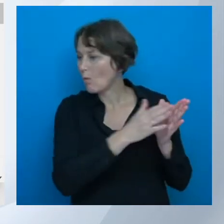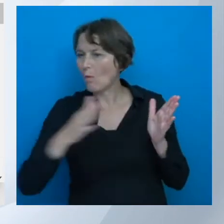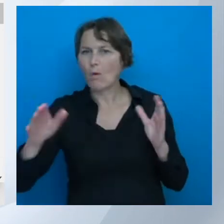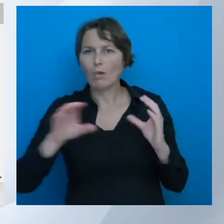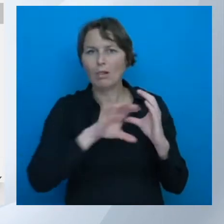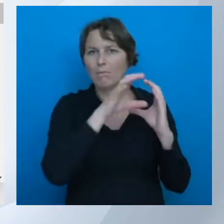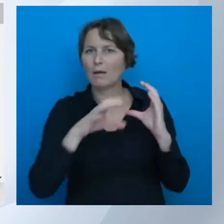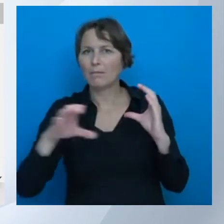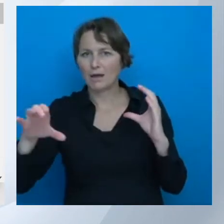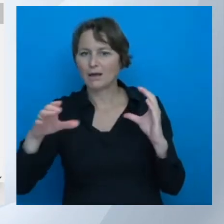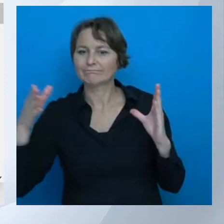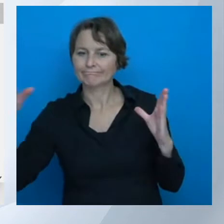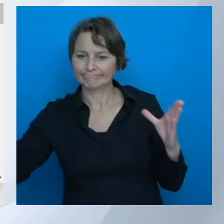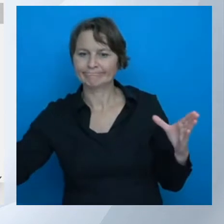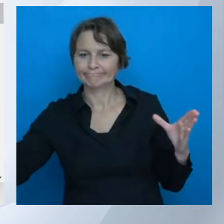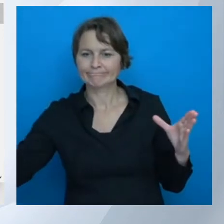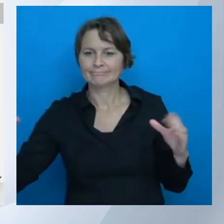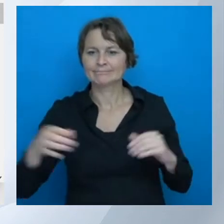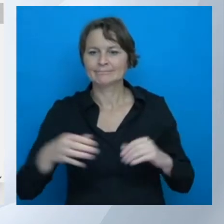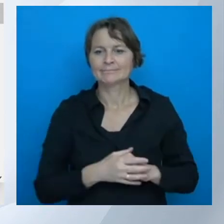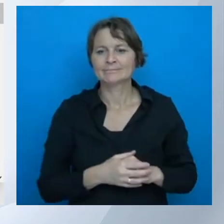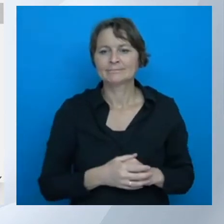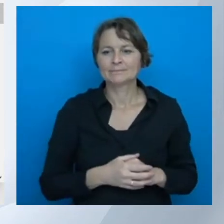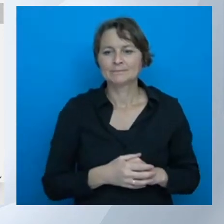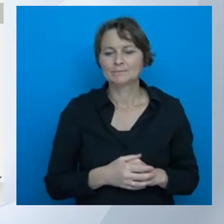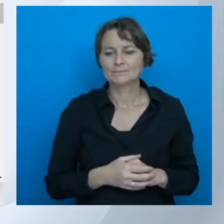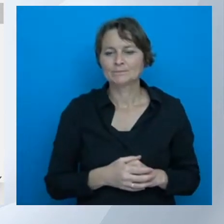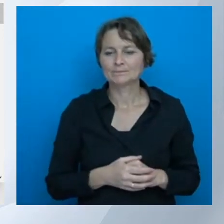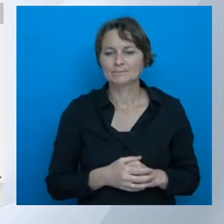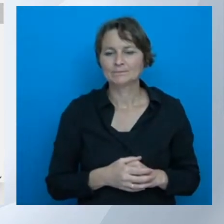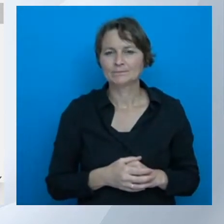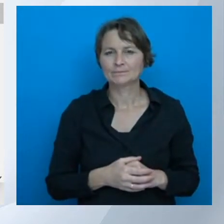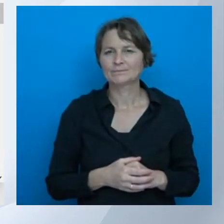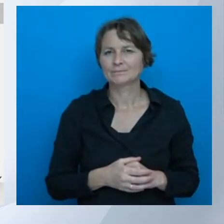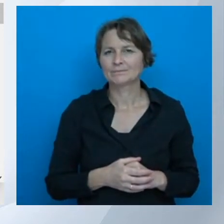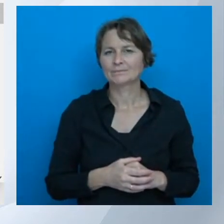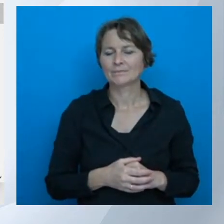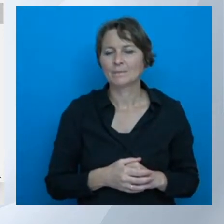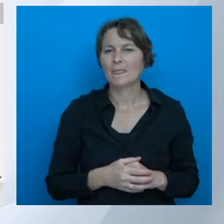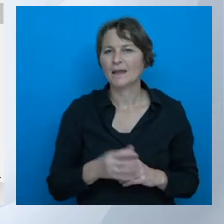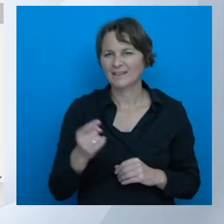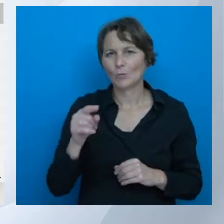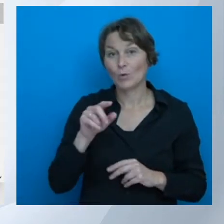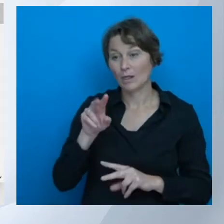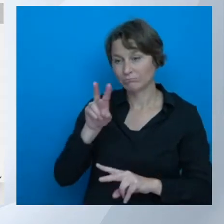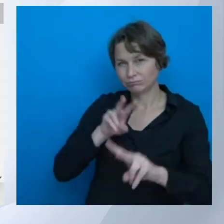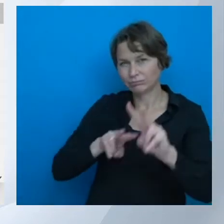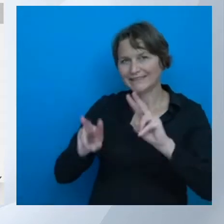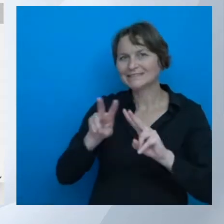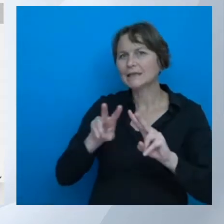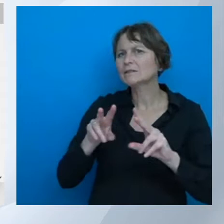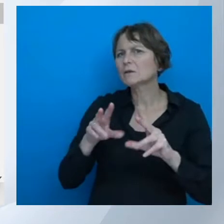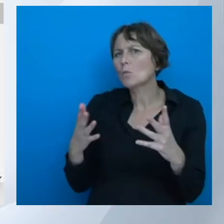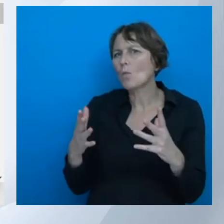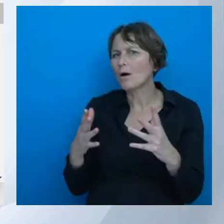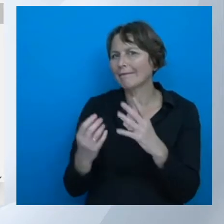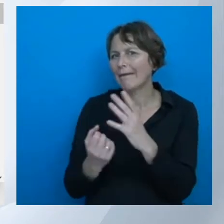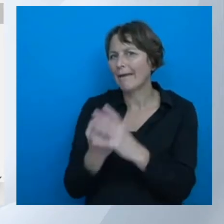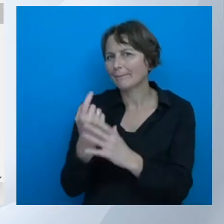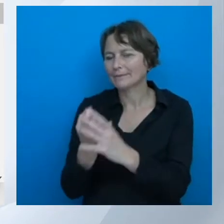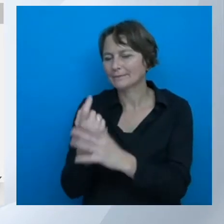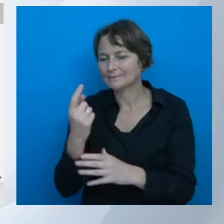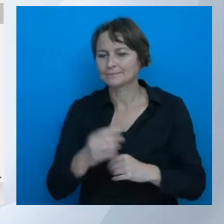encoder of sklearn is going to be used for preprocessing. Now, it is time to split